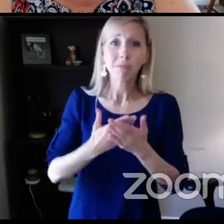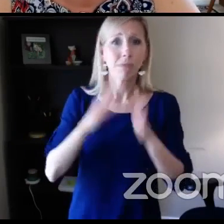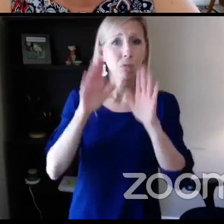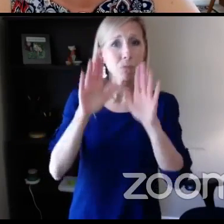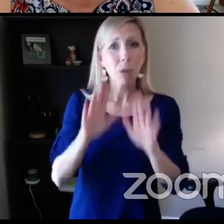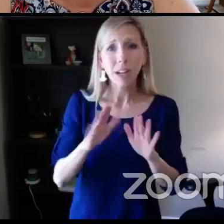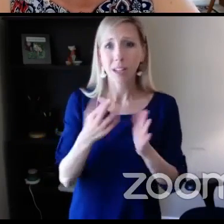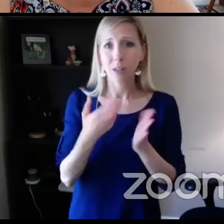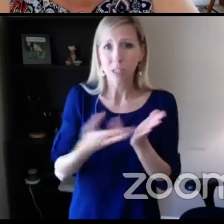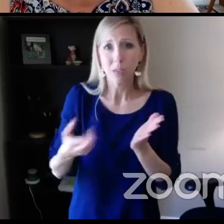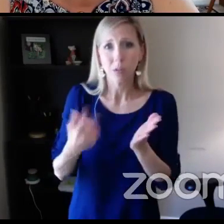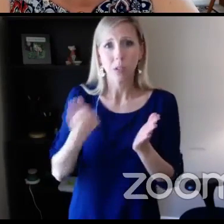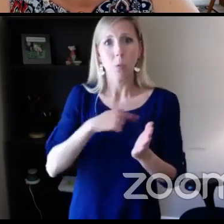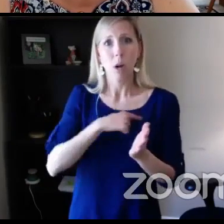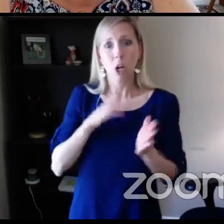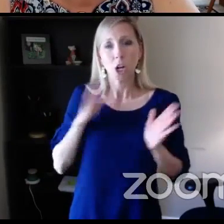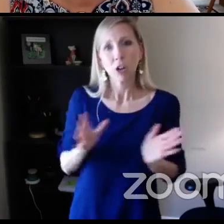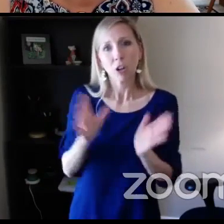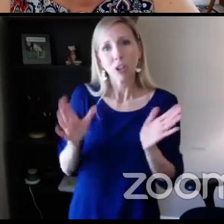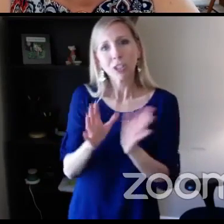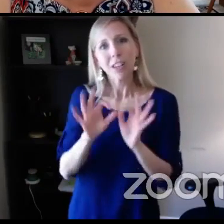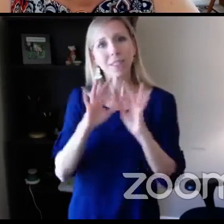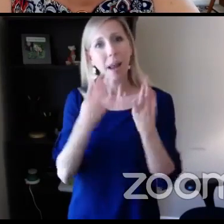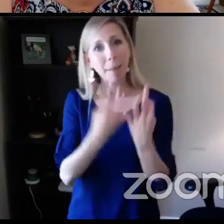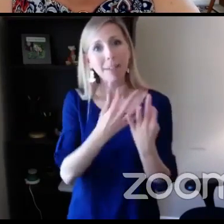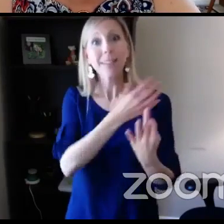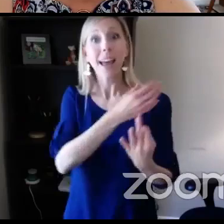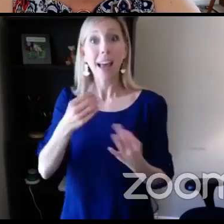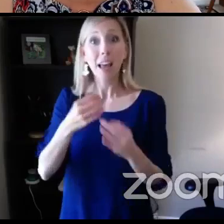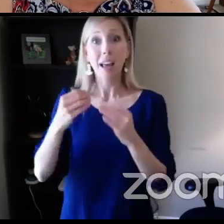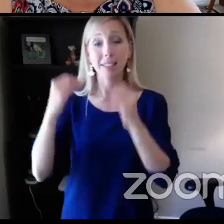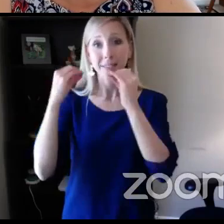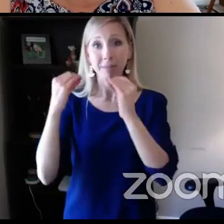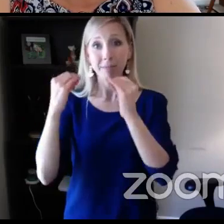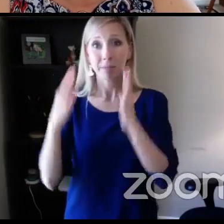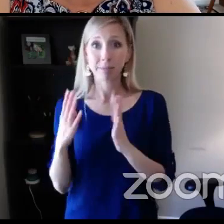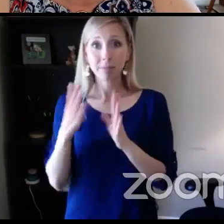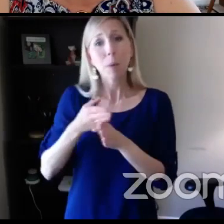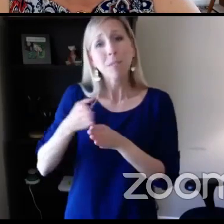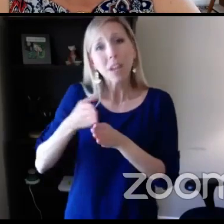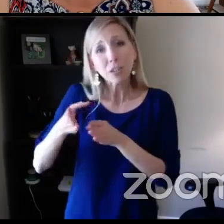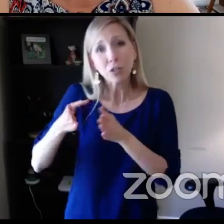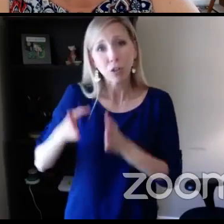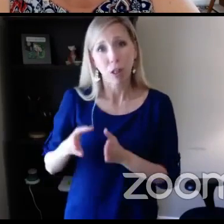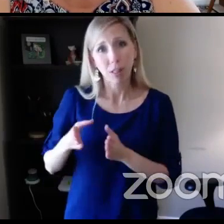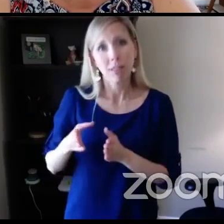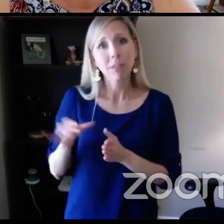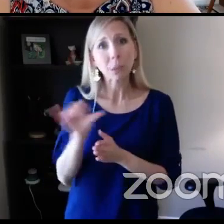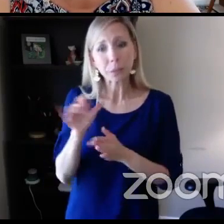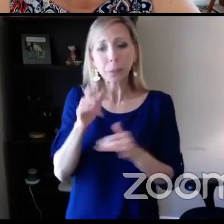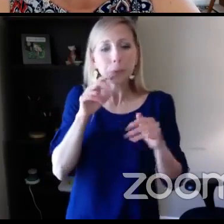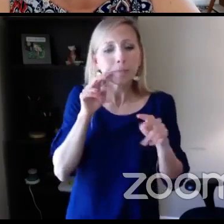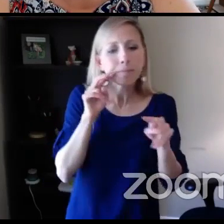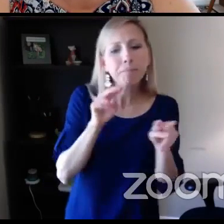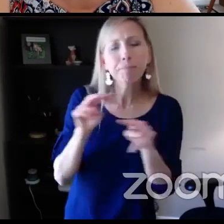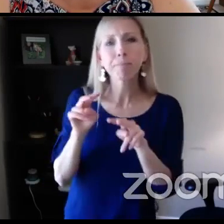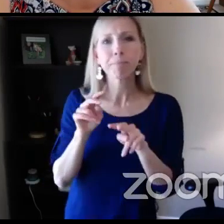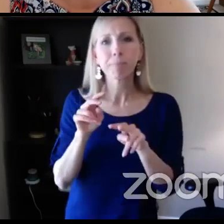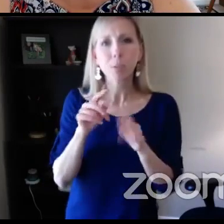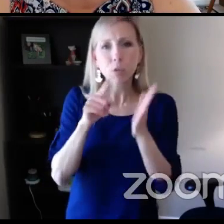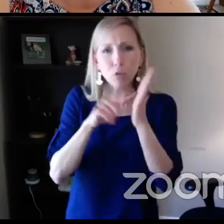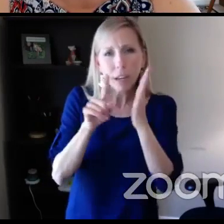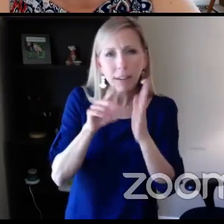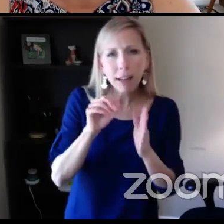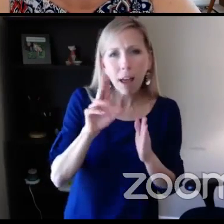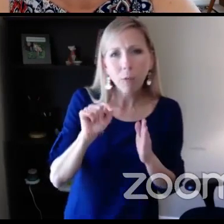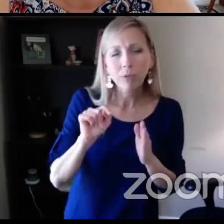really are encouraging our families and our professional partners to check out. Mm-hmm. We also have included the site for